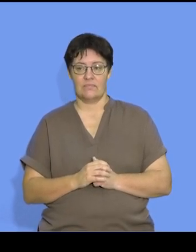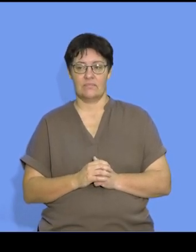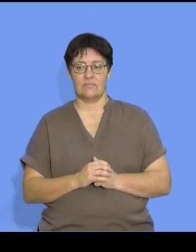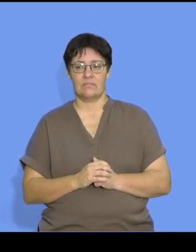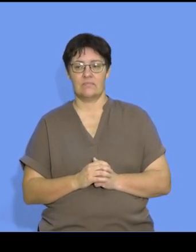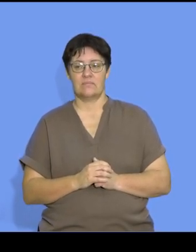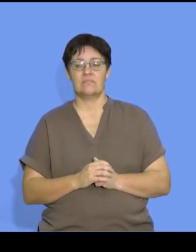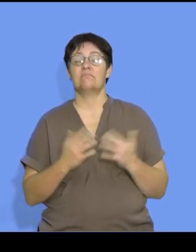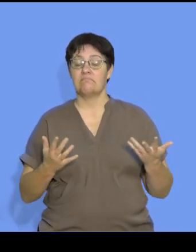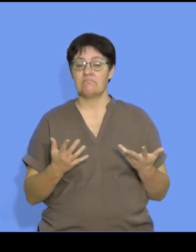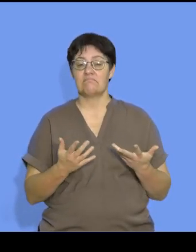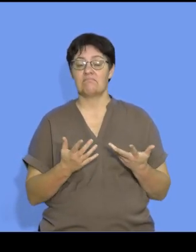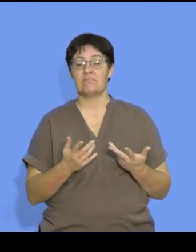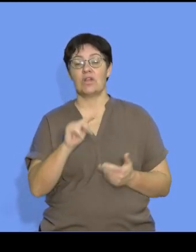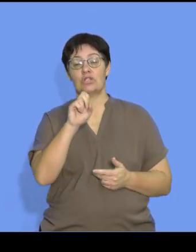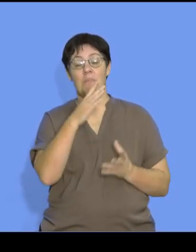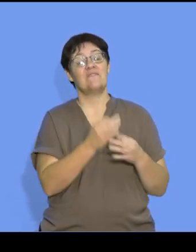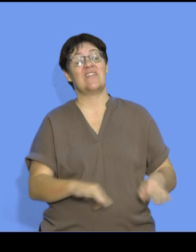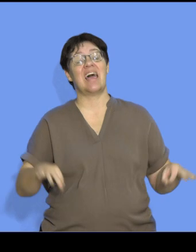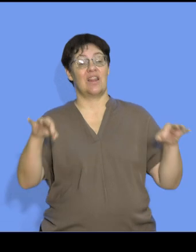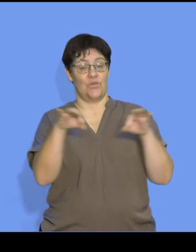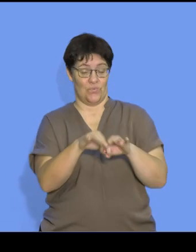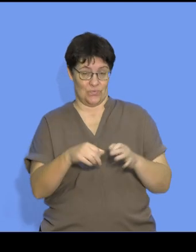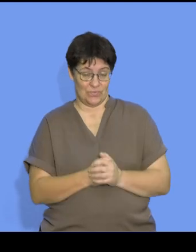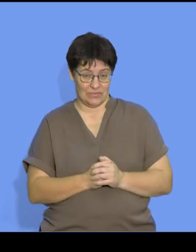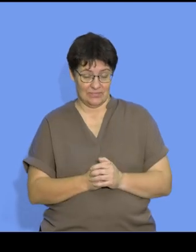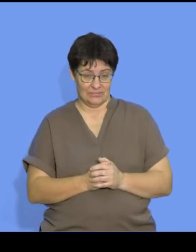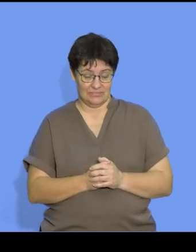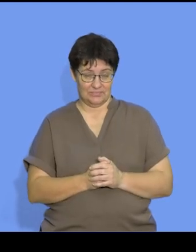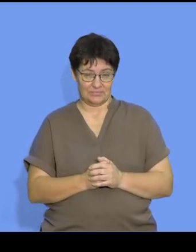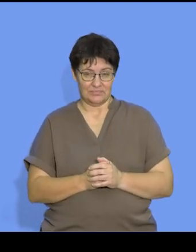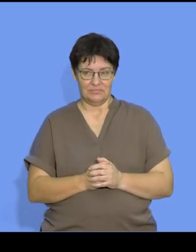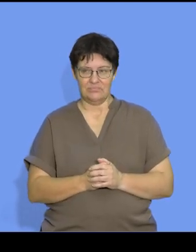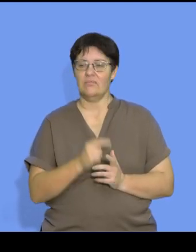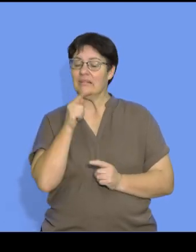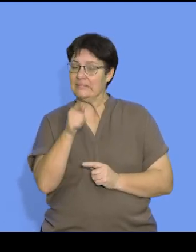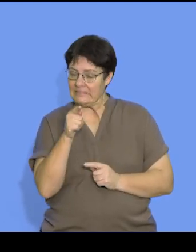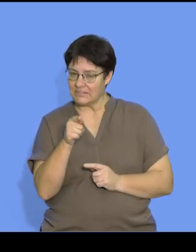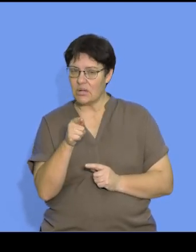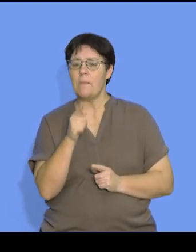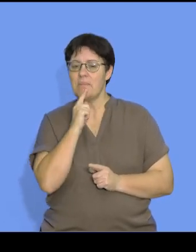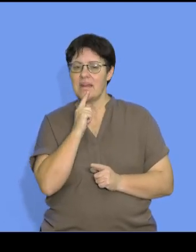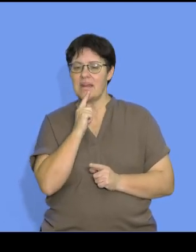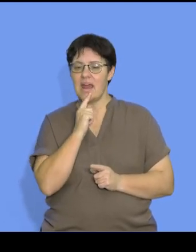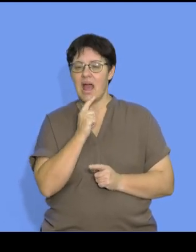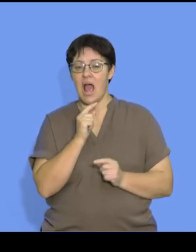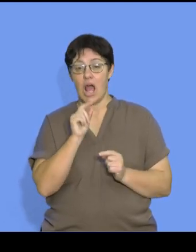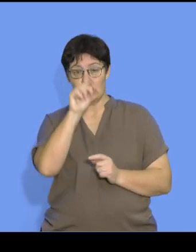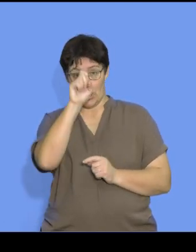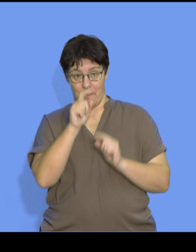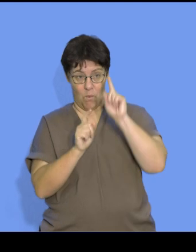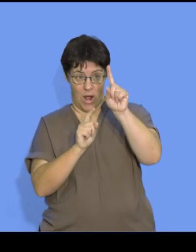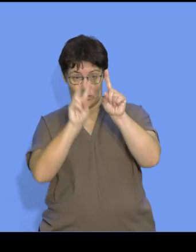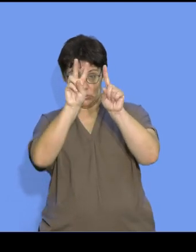The next definition is term value. This is the actual value of the